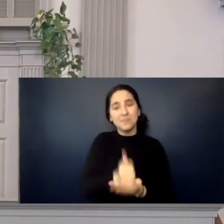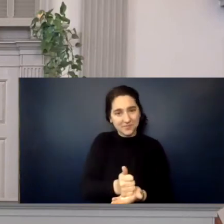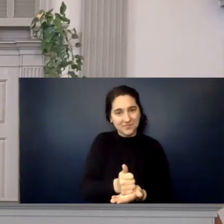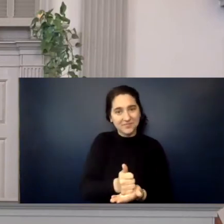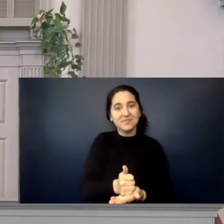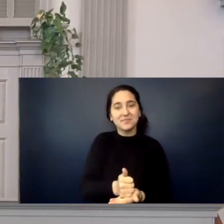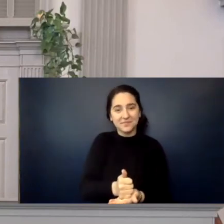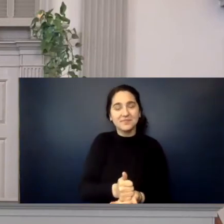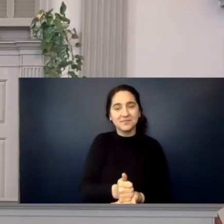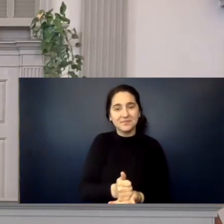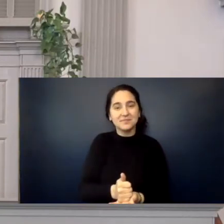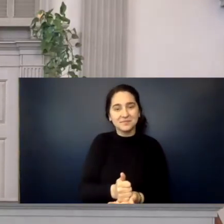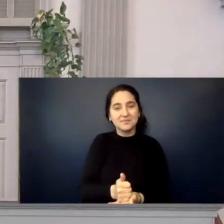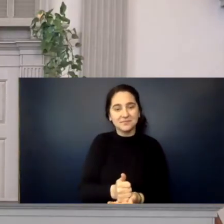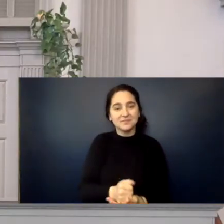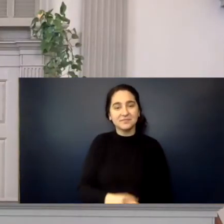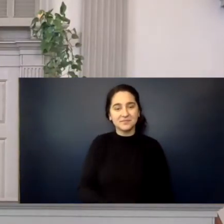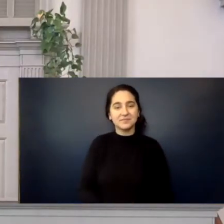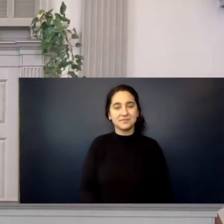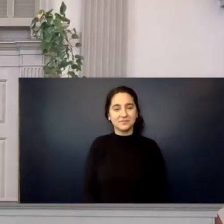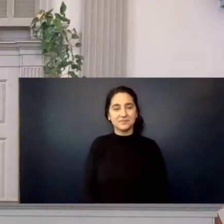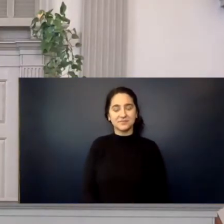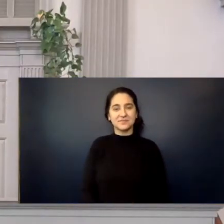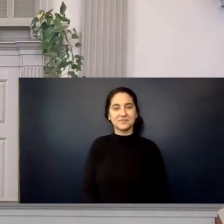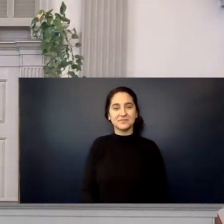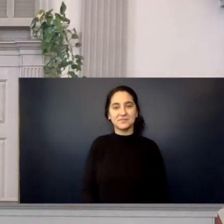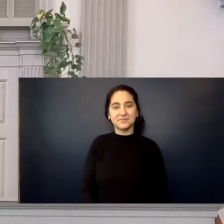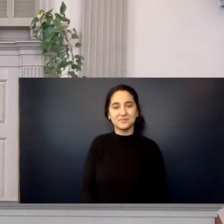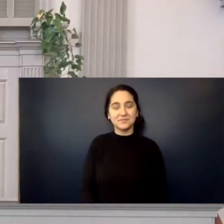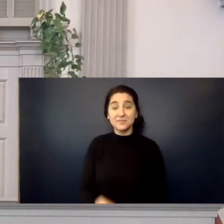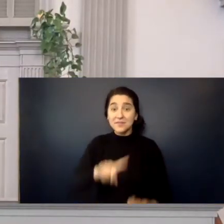your ways. Amen.